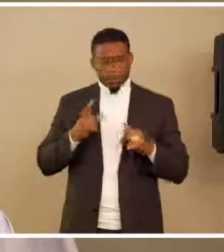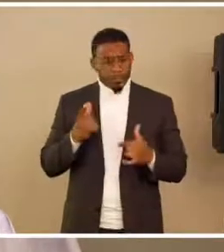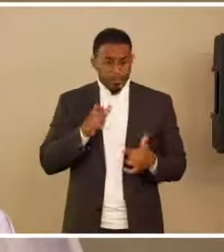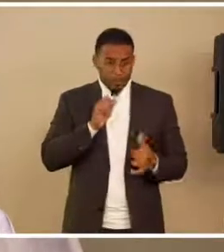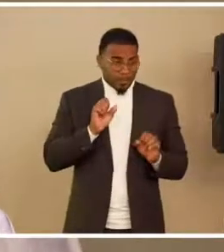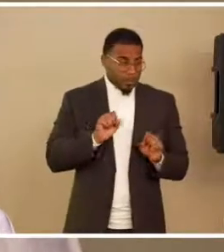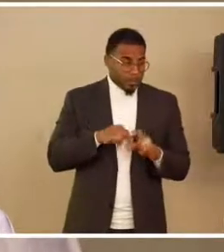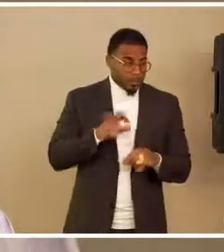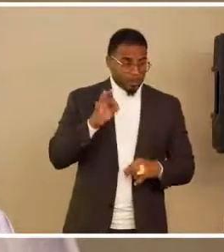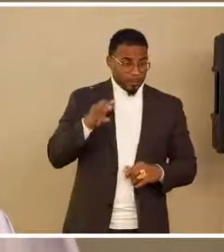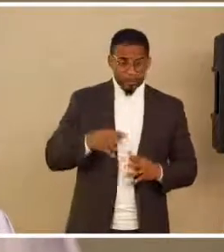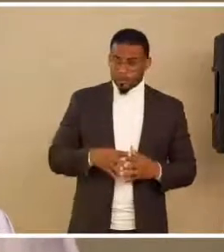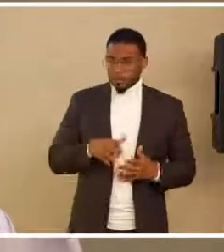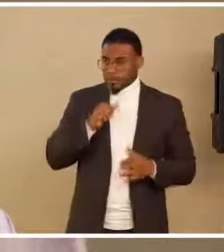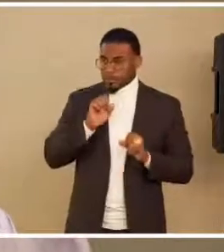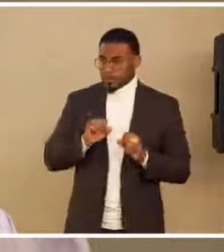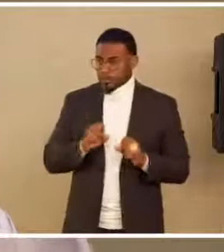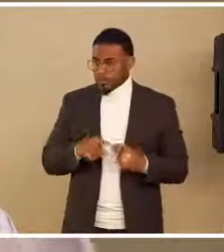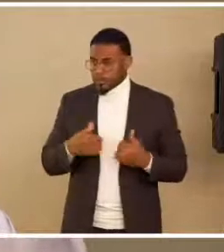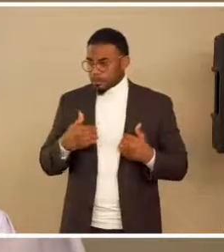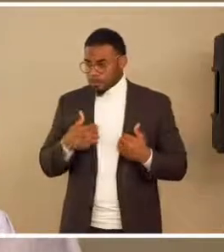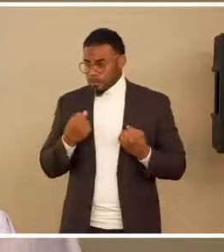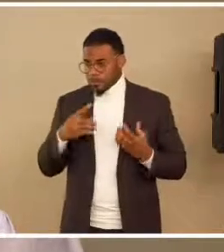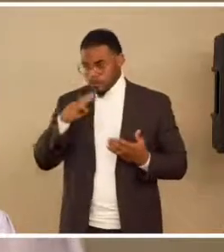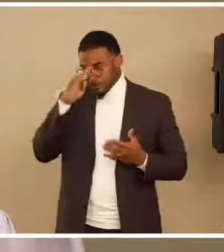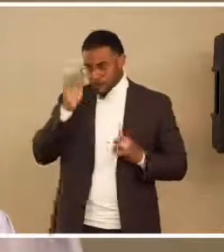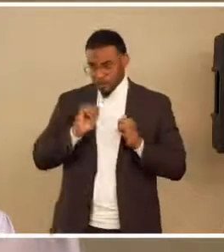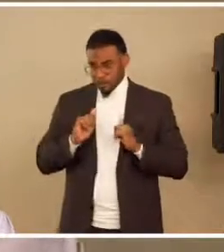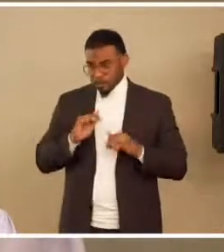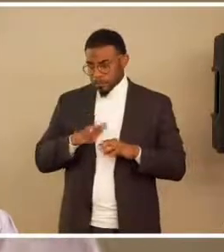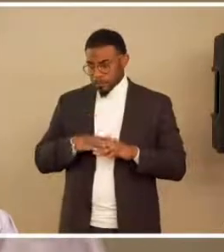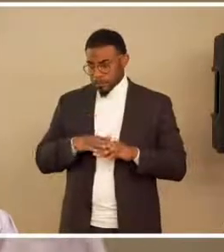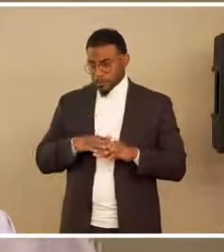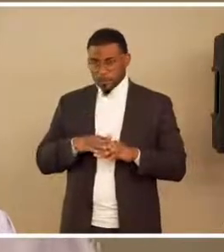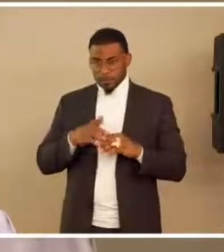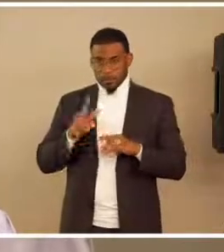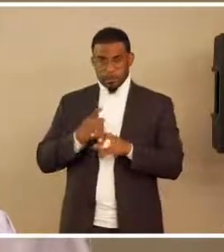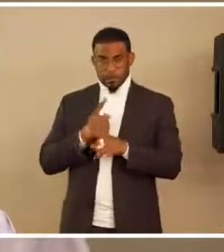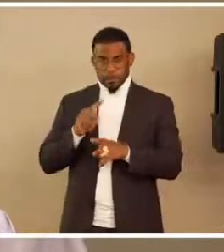was not possible in France. It's not possible to have an all-black show on